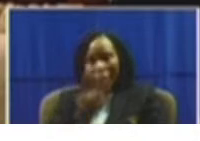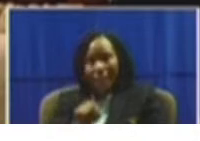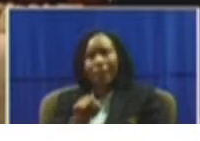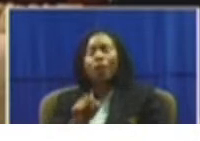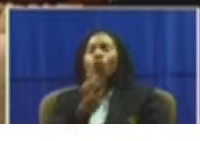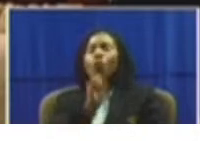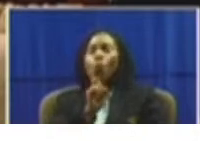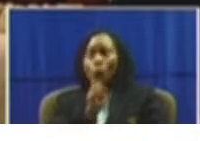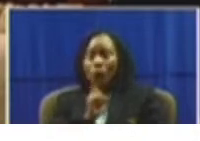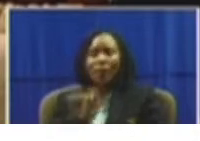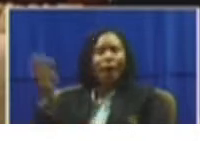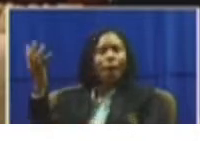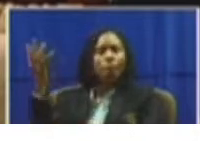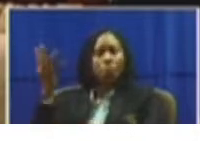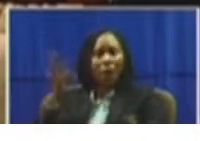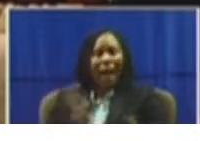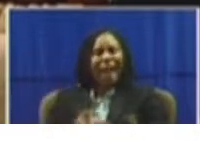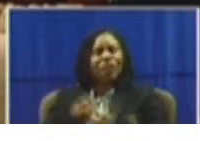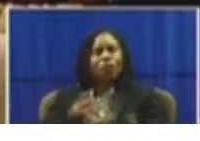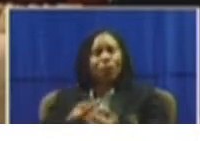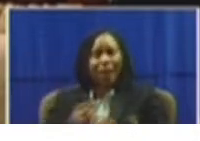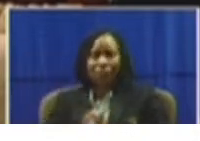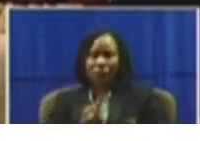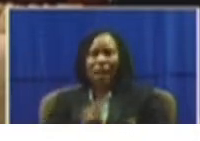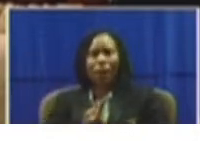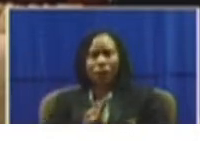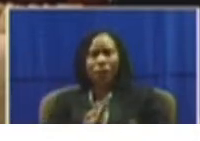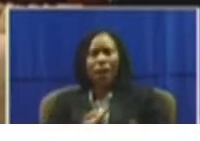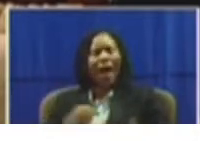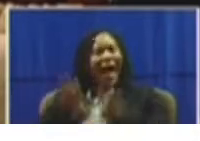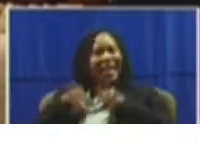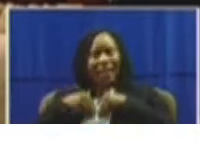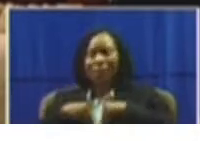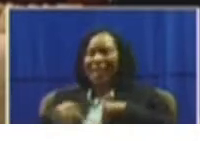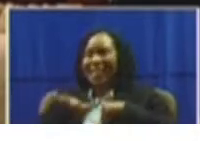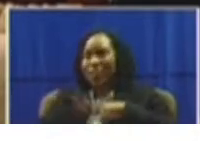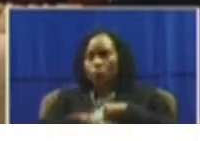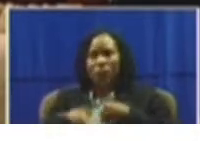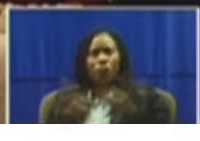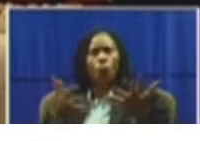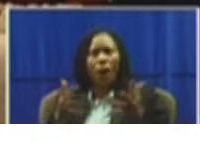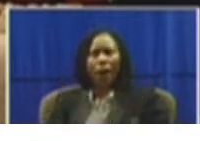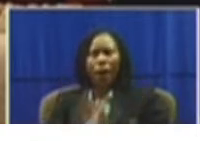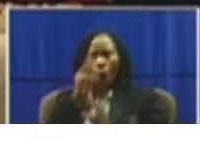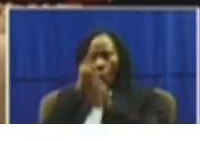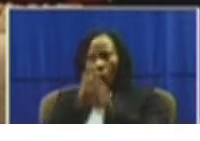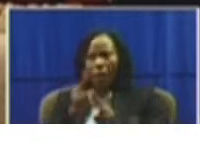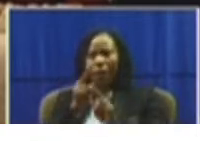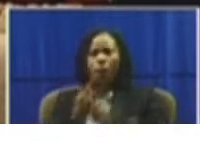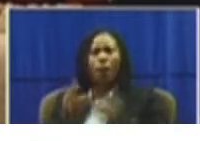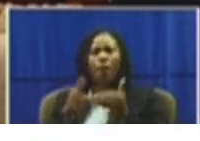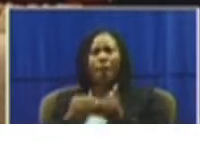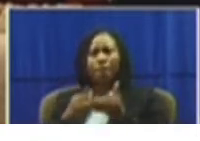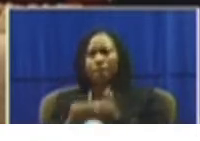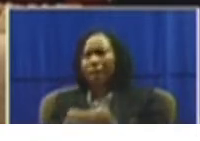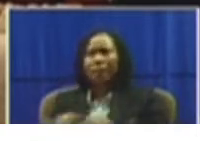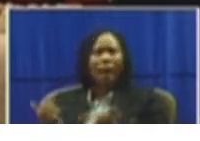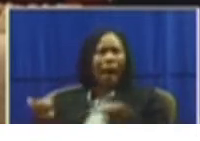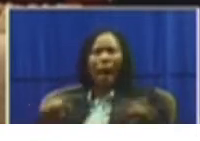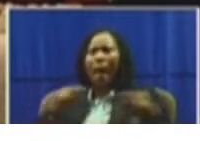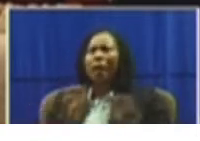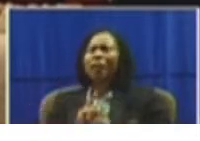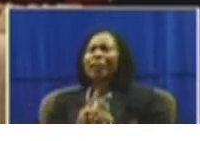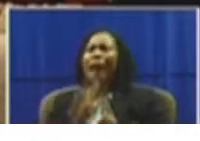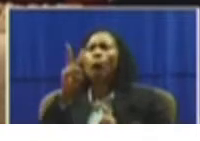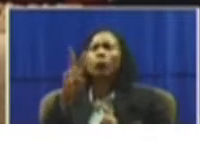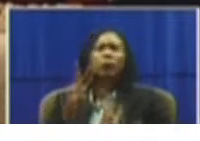its views on the matter. I will not accept a situation where honorable members are going to be shouting at